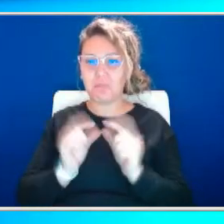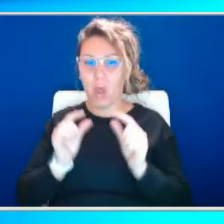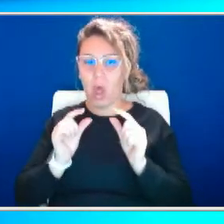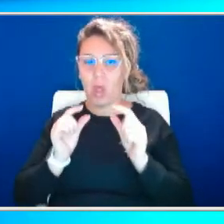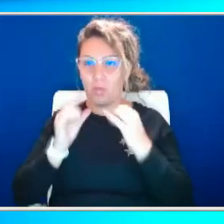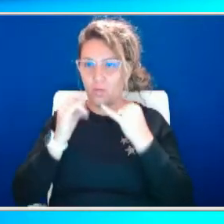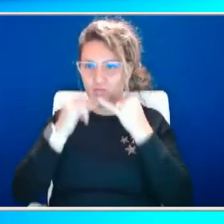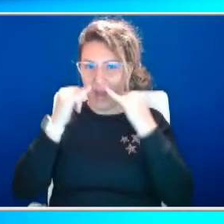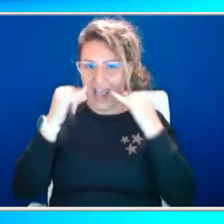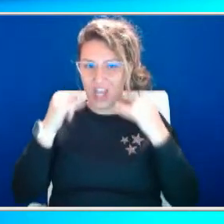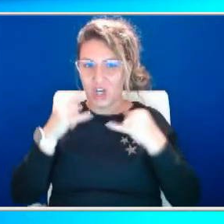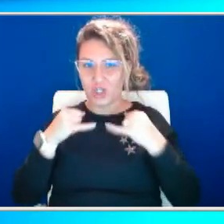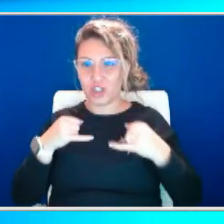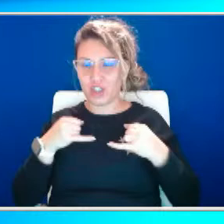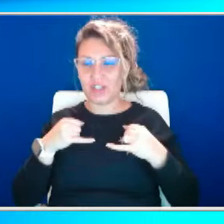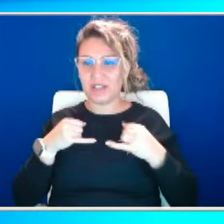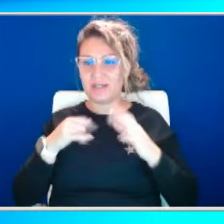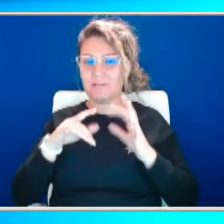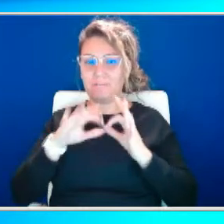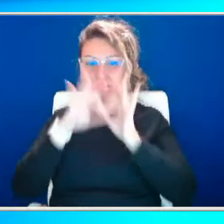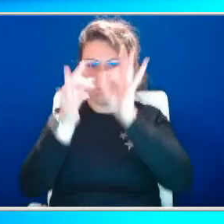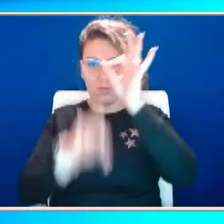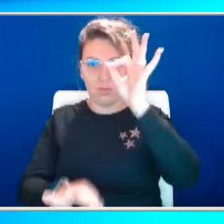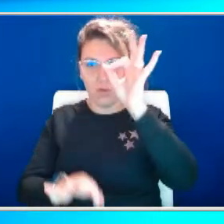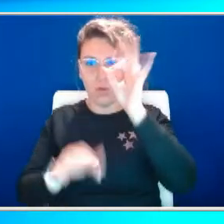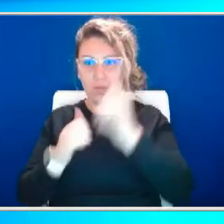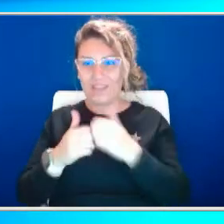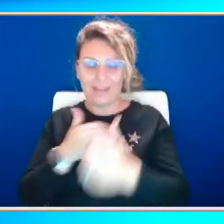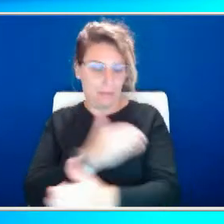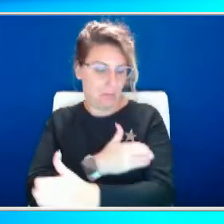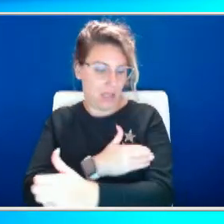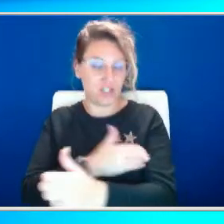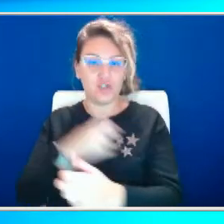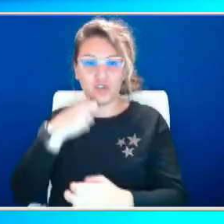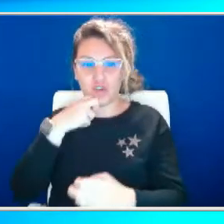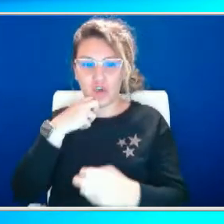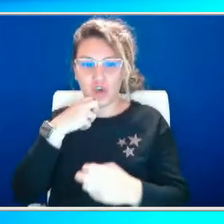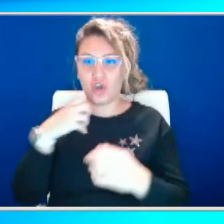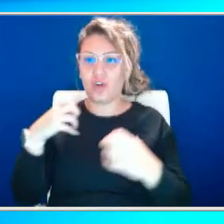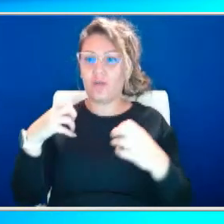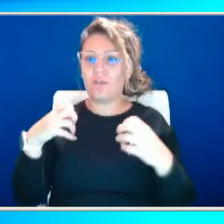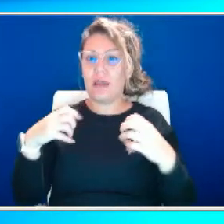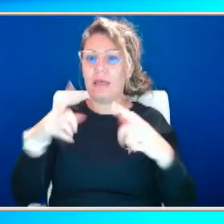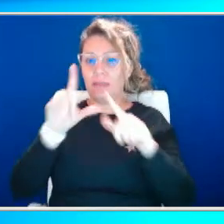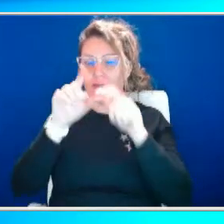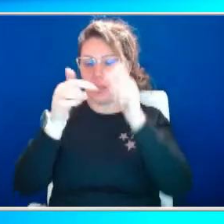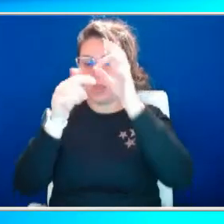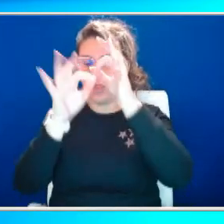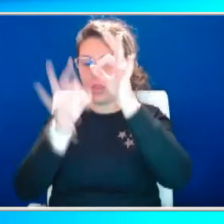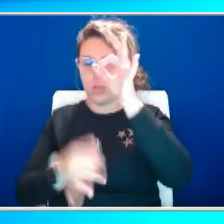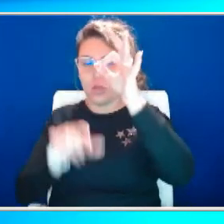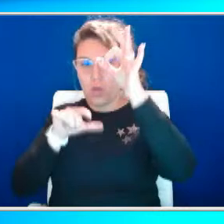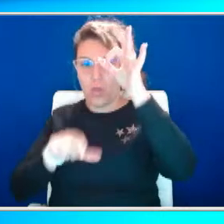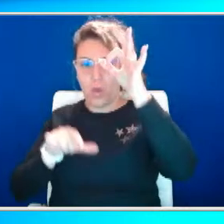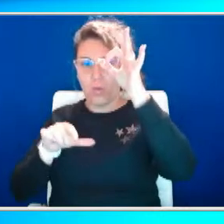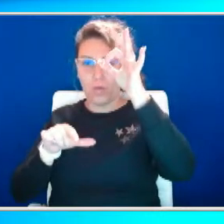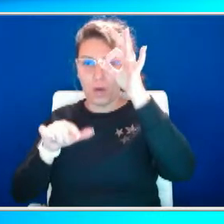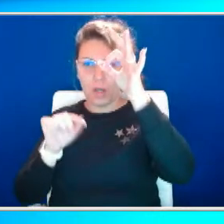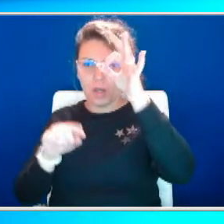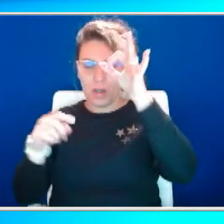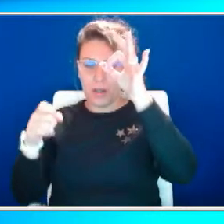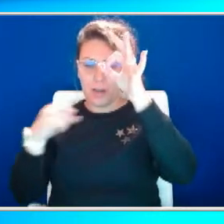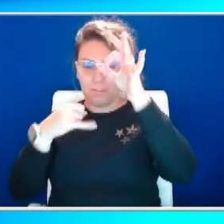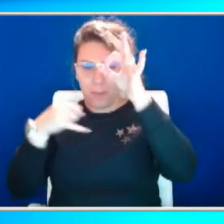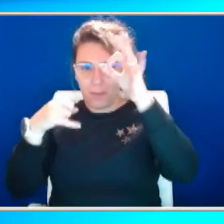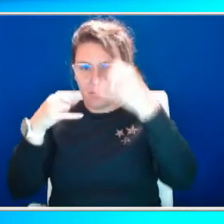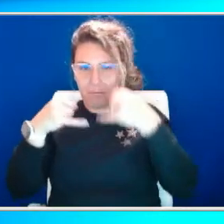that are implanted on the muscle or the nerve that innervates that in the lower back, and those are pretty low profile. They're really maybe just a little bit thicker than